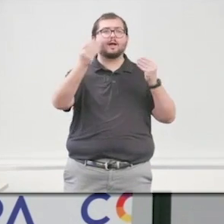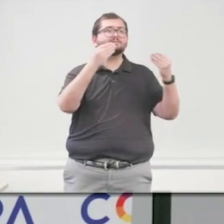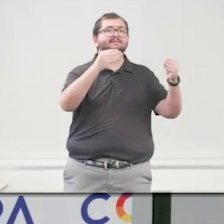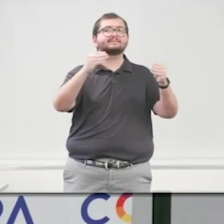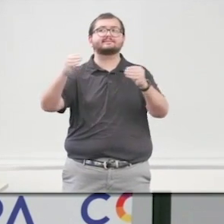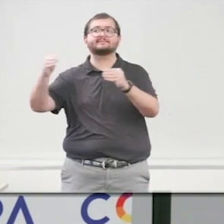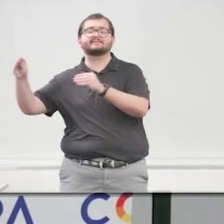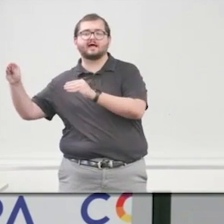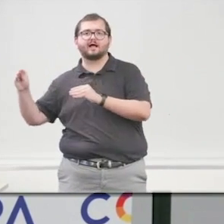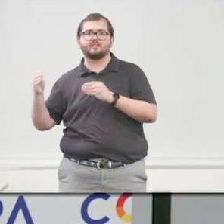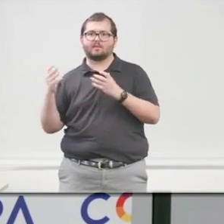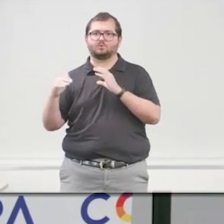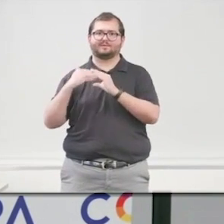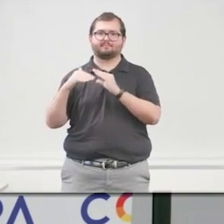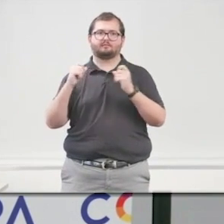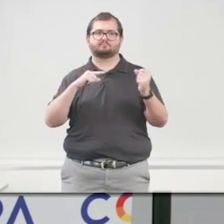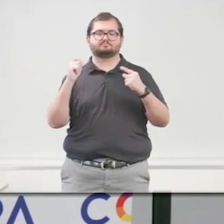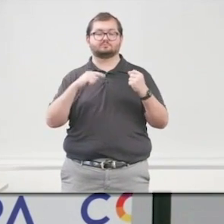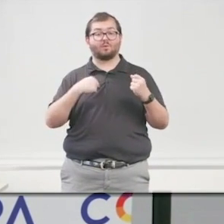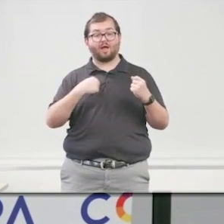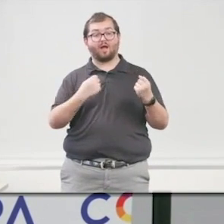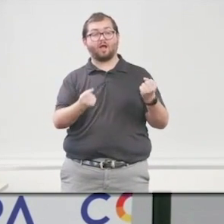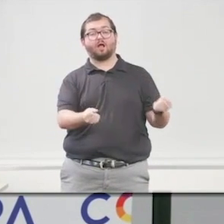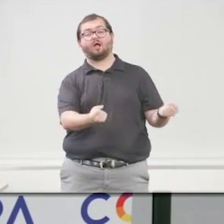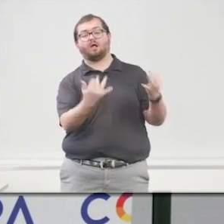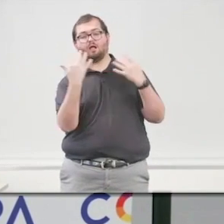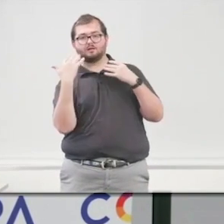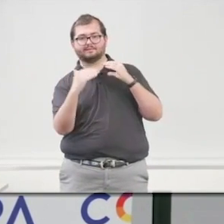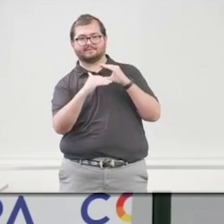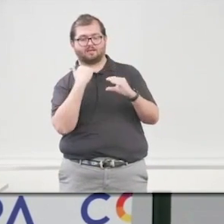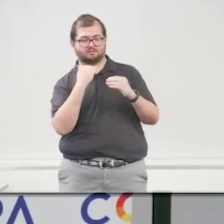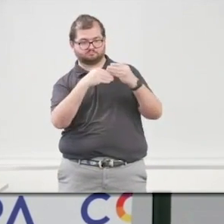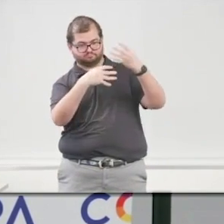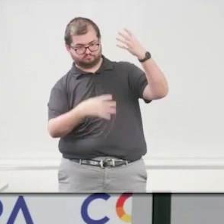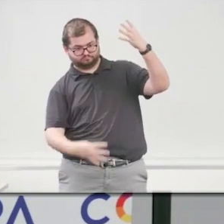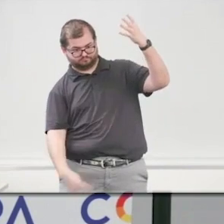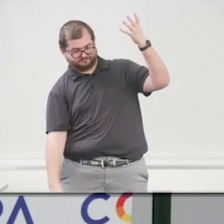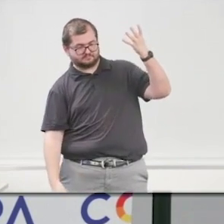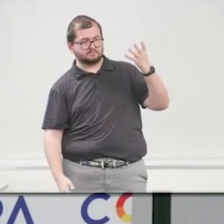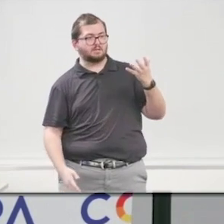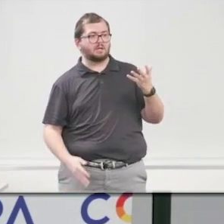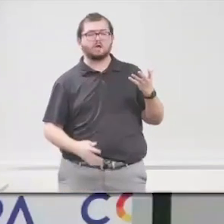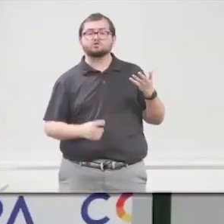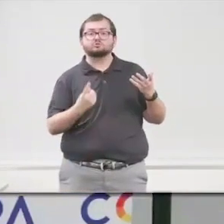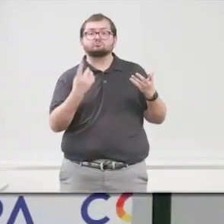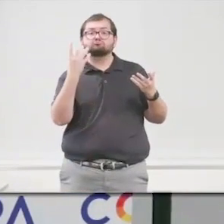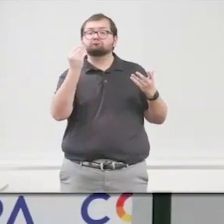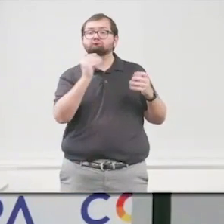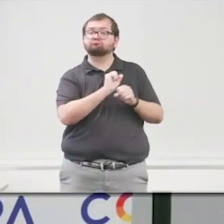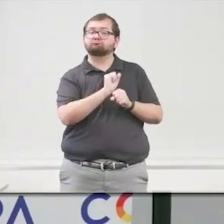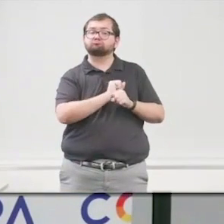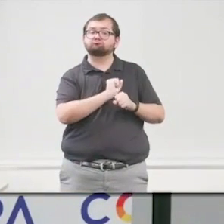like to use a lot of emails. And so I get a lot of emails from salespeople that are, just out there, like I said, doing their